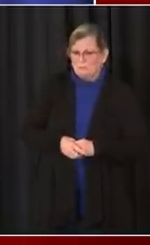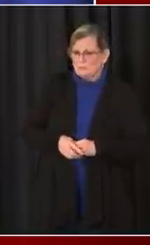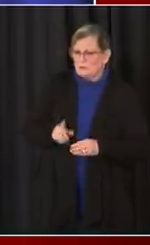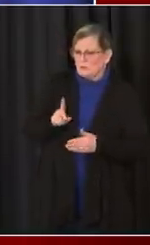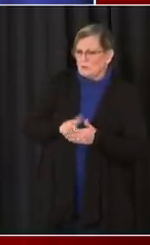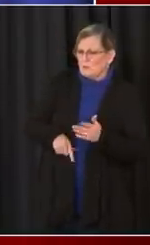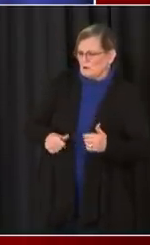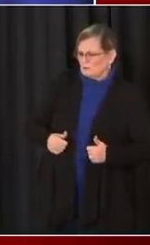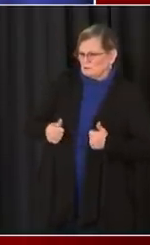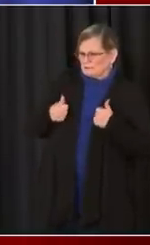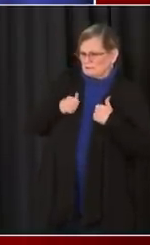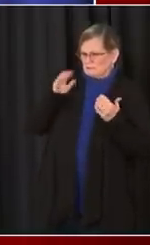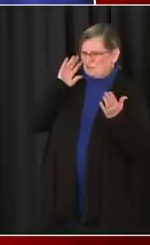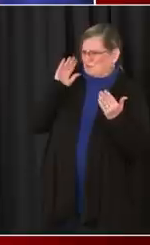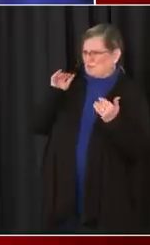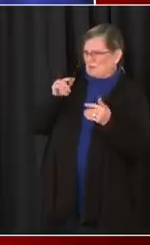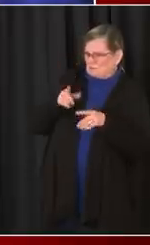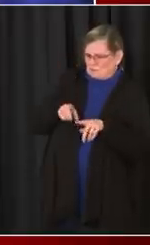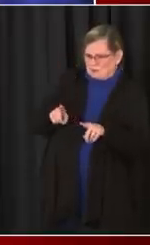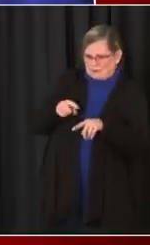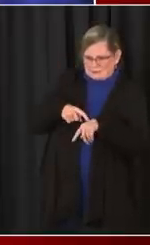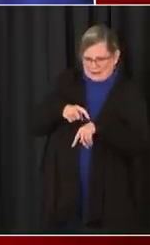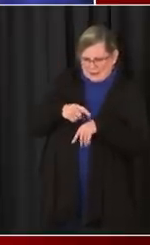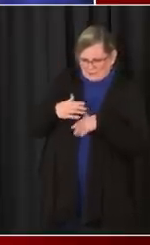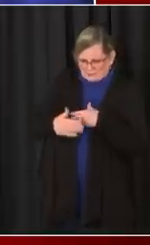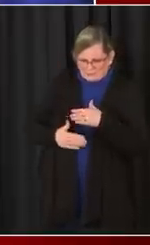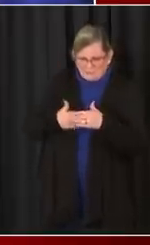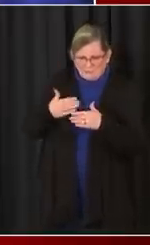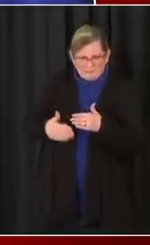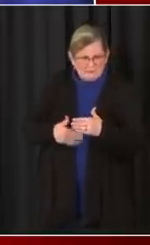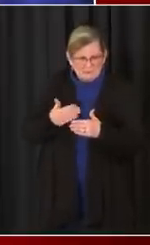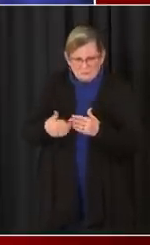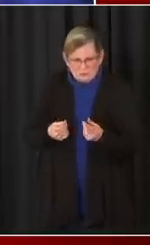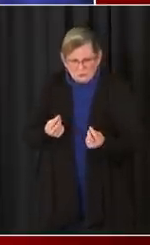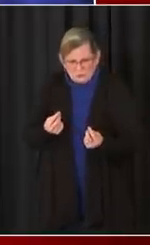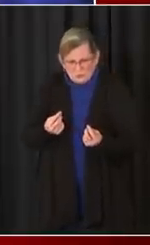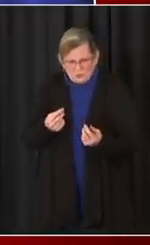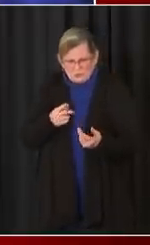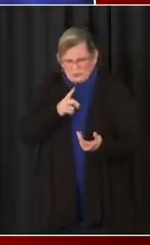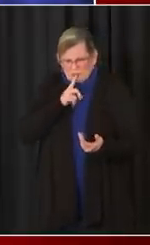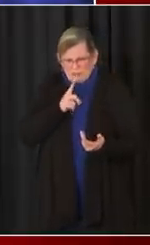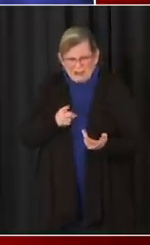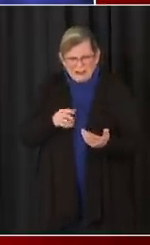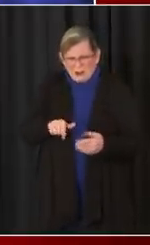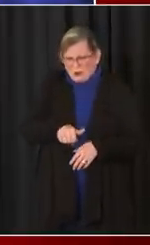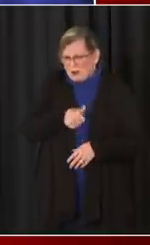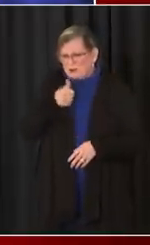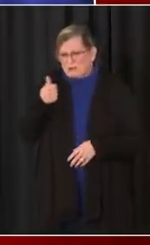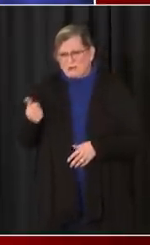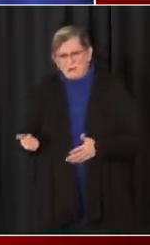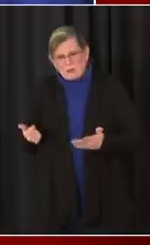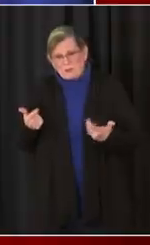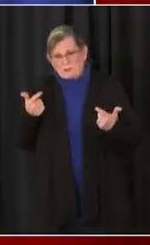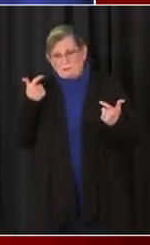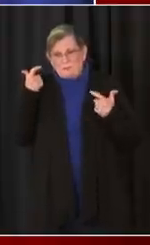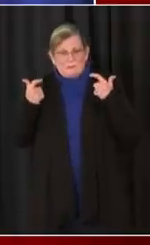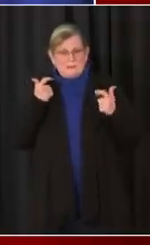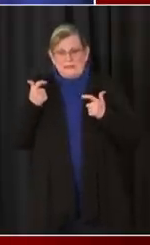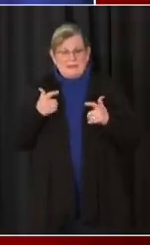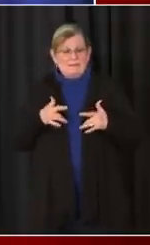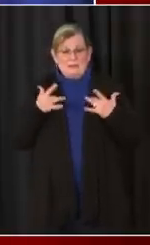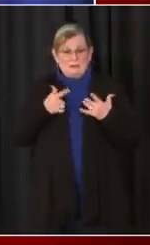can residents expect over the next, weeks or so? I mean, I know that there's supposed to be another meeting of the insurrectionists around